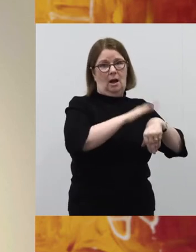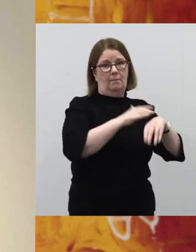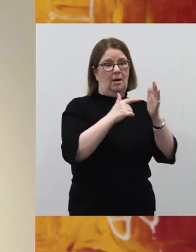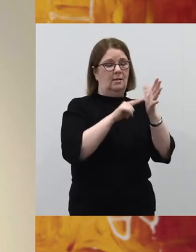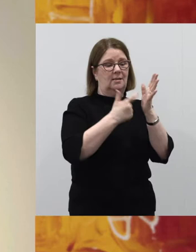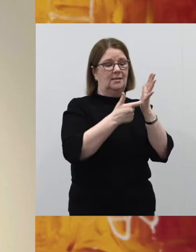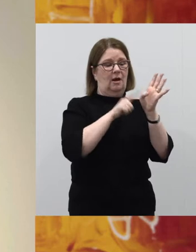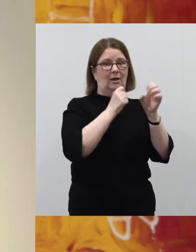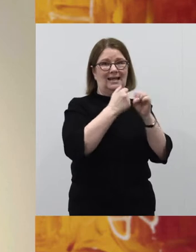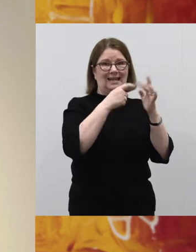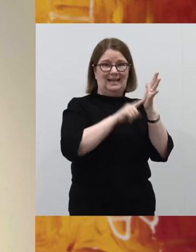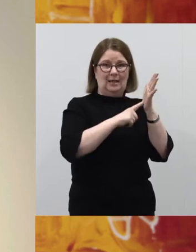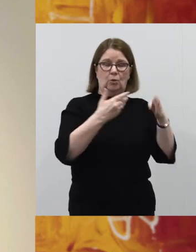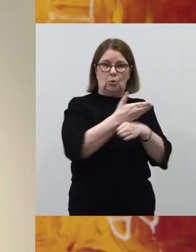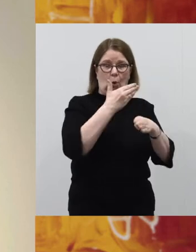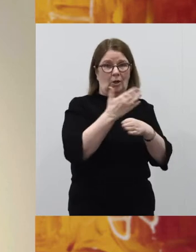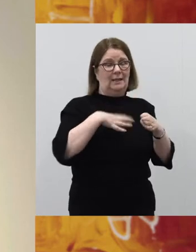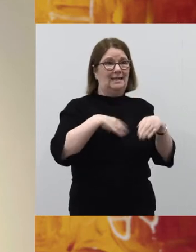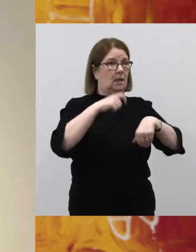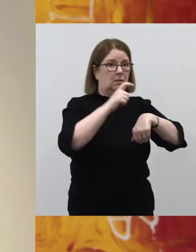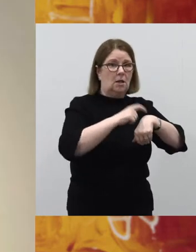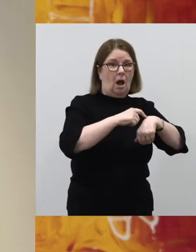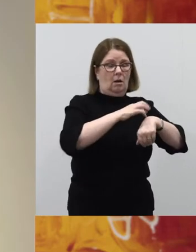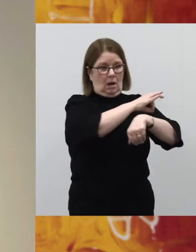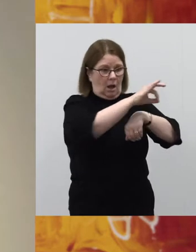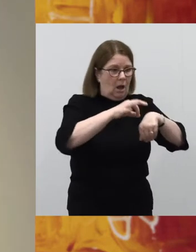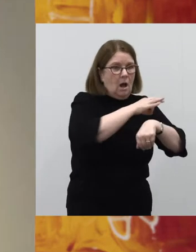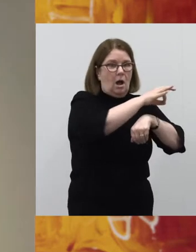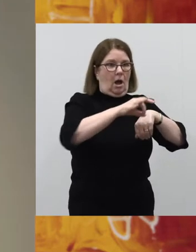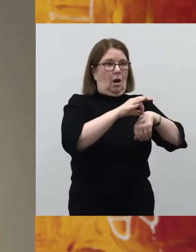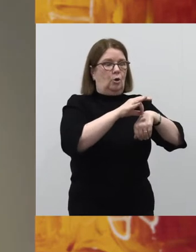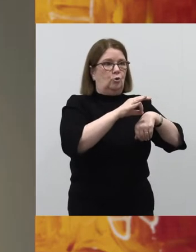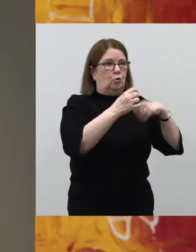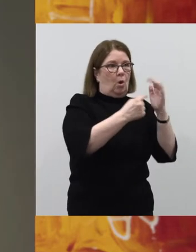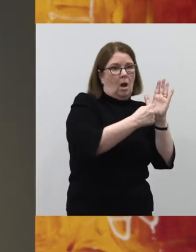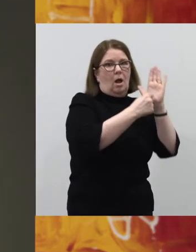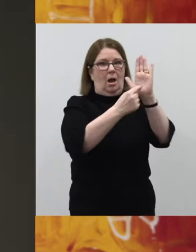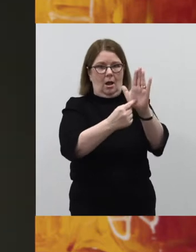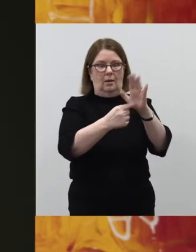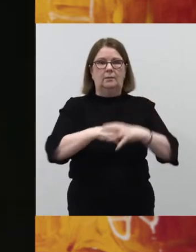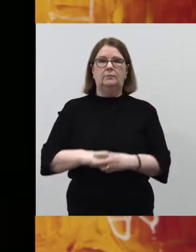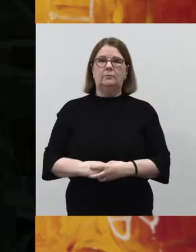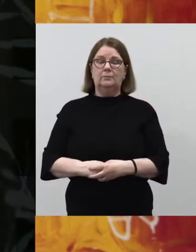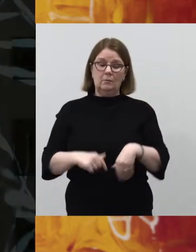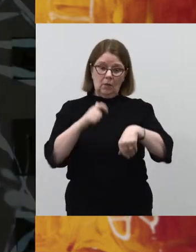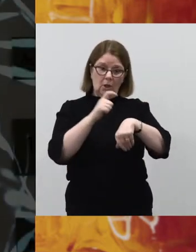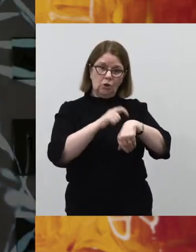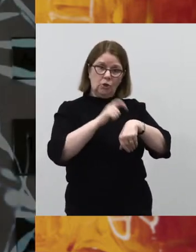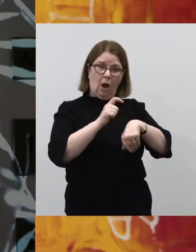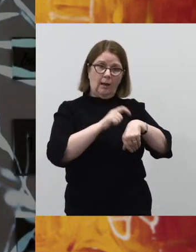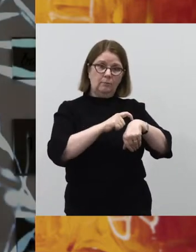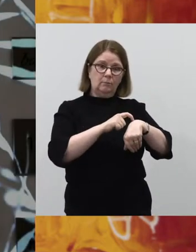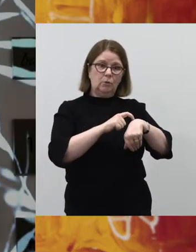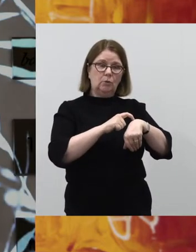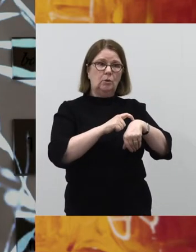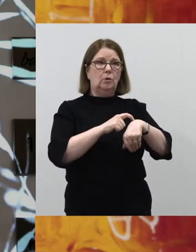achieved through the creative practice. Of course, COVID-19 has exacerbated many of these traumas, as Lyndall